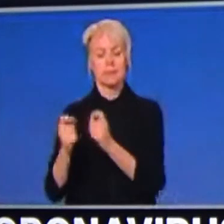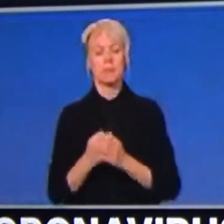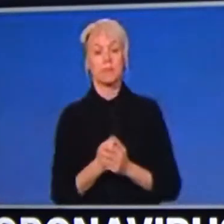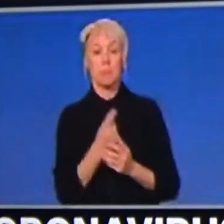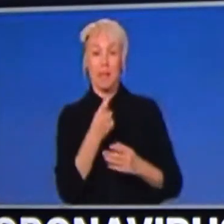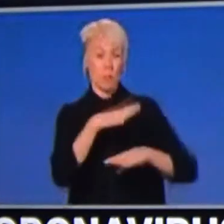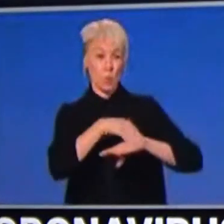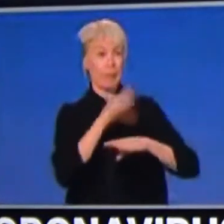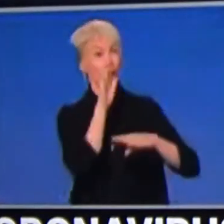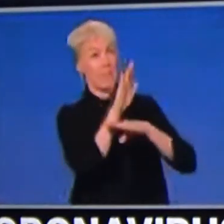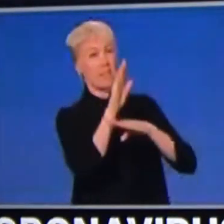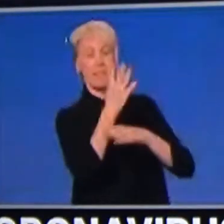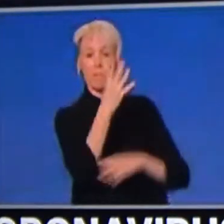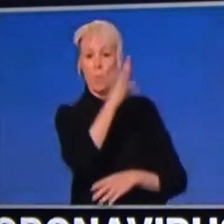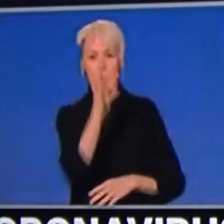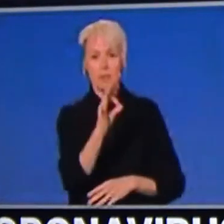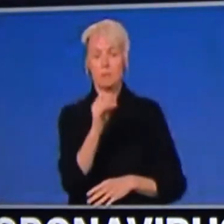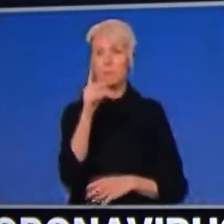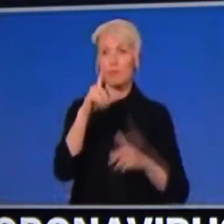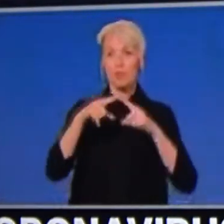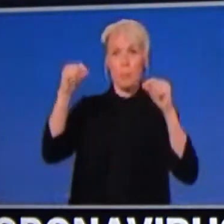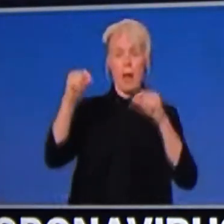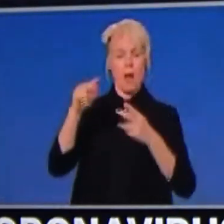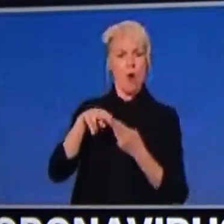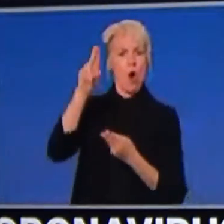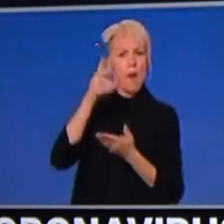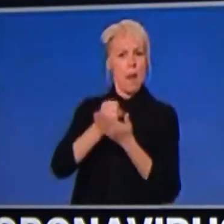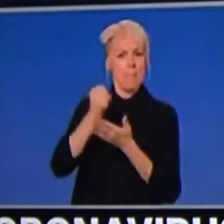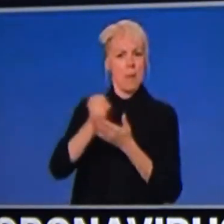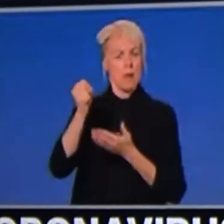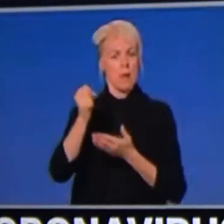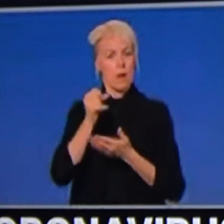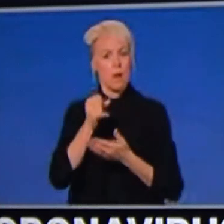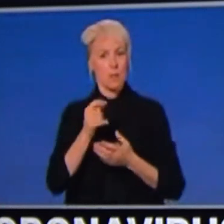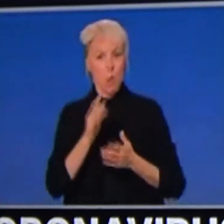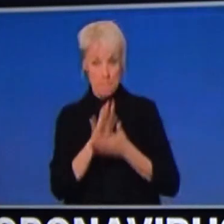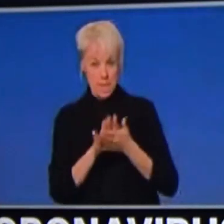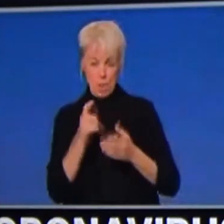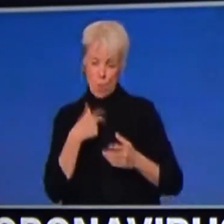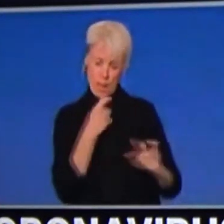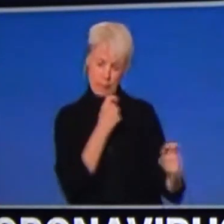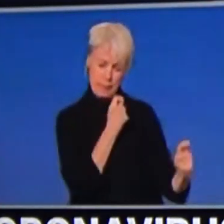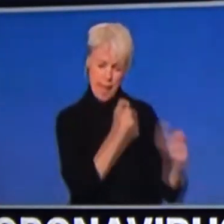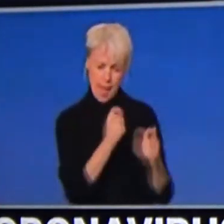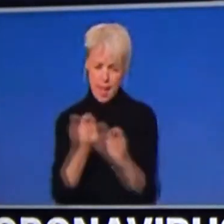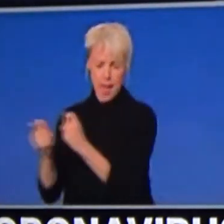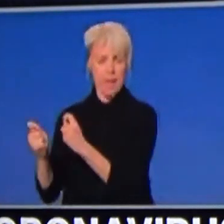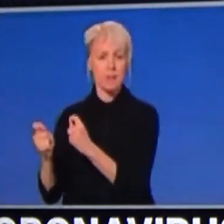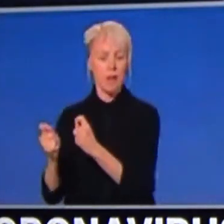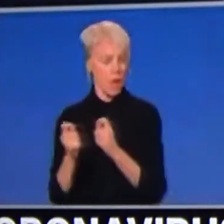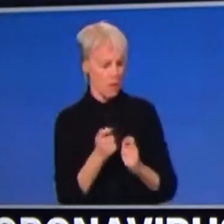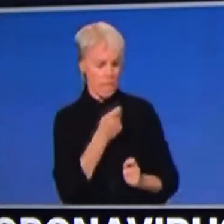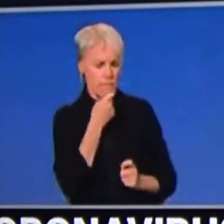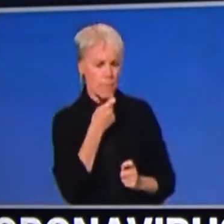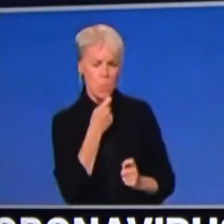at 8.5%. I think that gives you an idea of the level of precision we're currently getting. The other one I'd refer you to